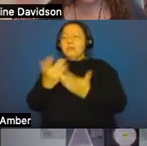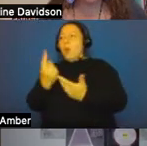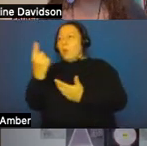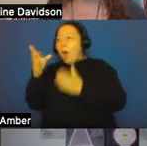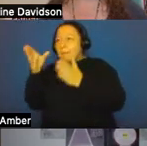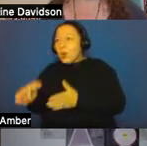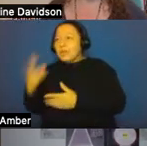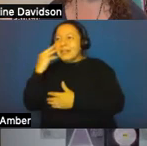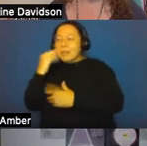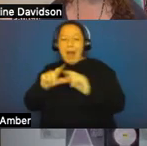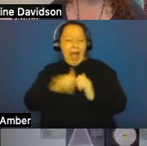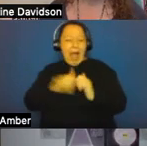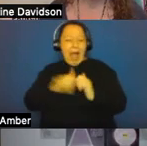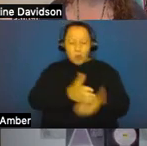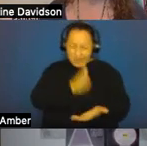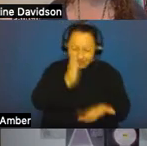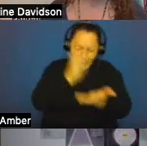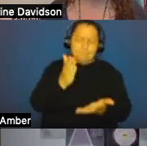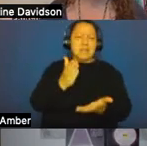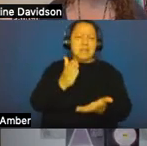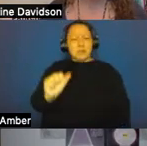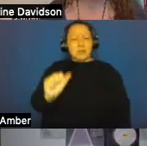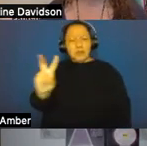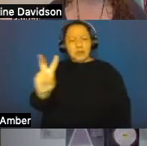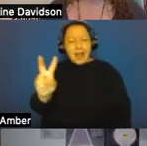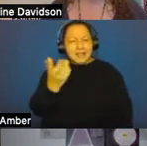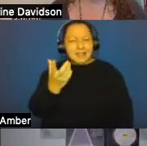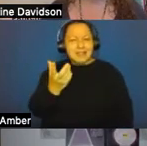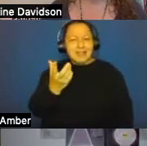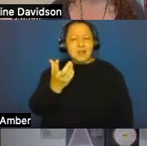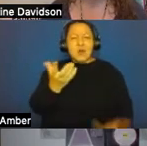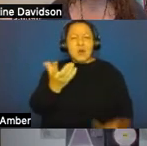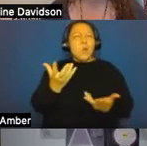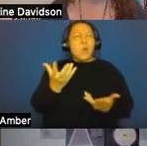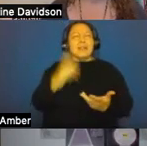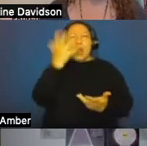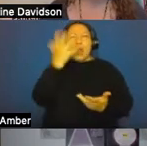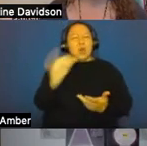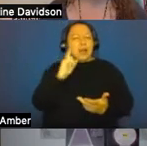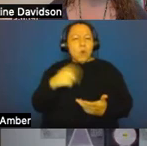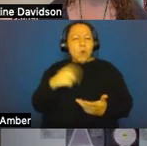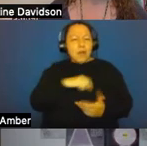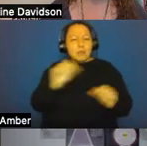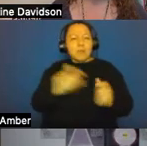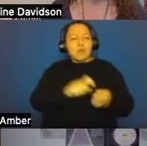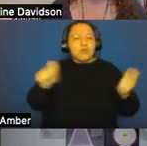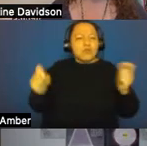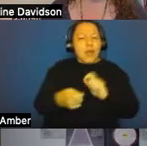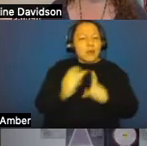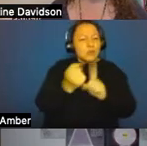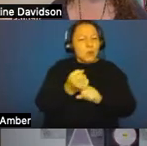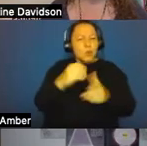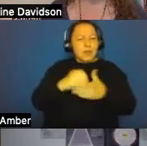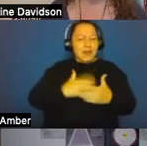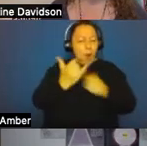do we end it? What does it look like to change the conditions in our country and our world that makes